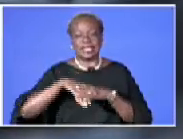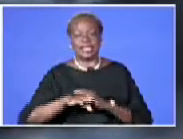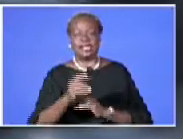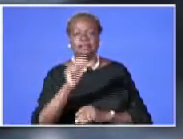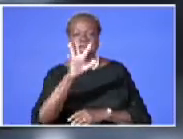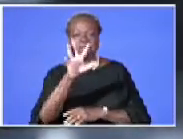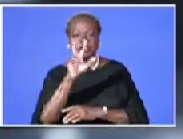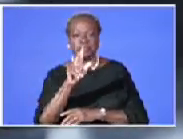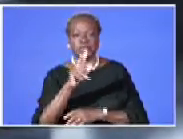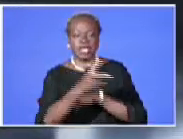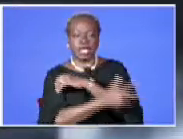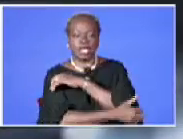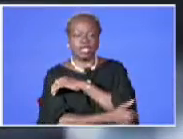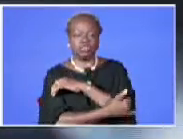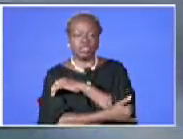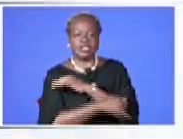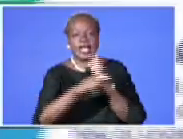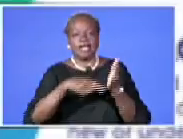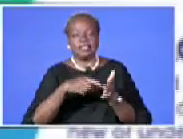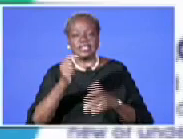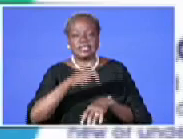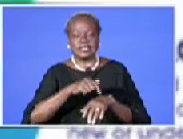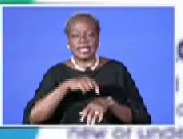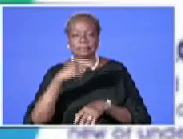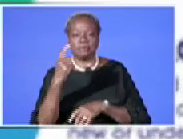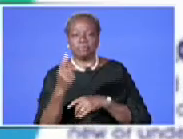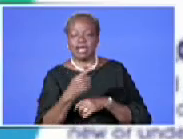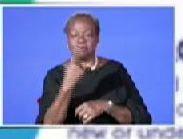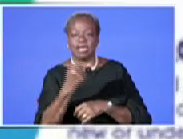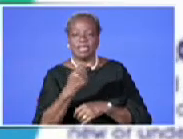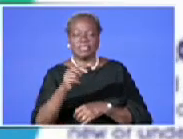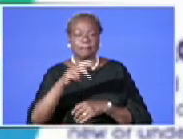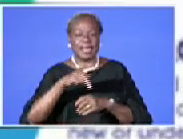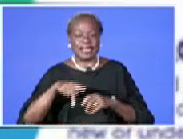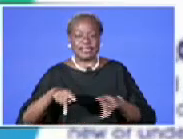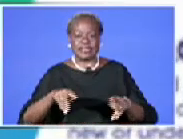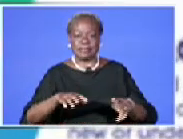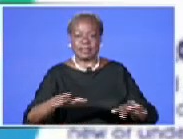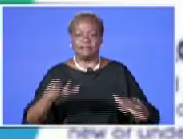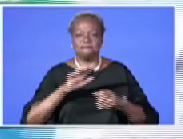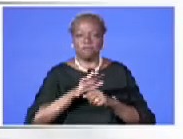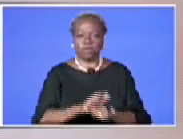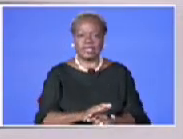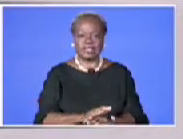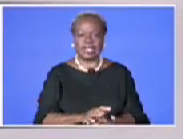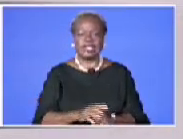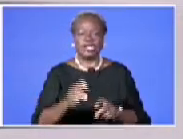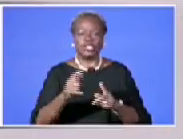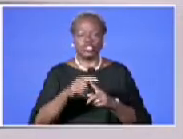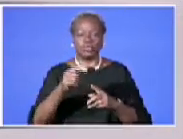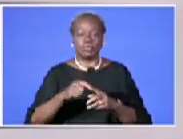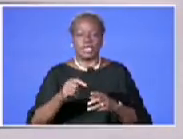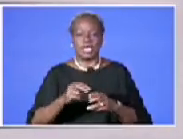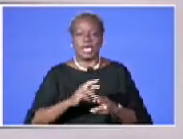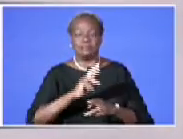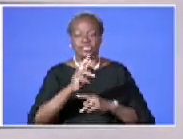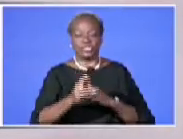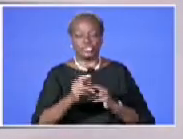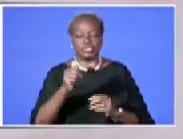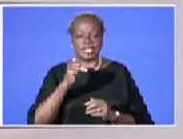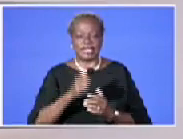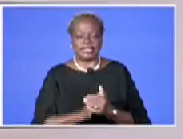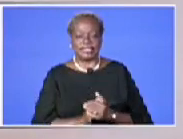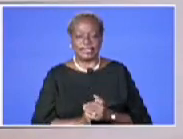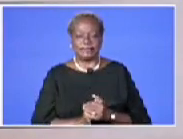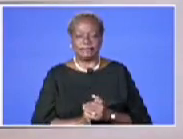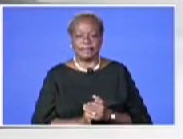53 countries. This time around, the pandemic has forced that campaign to be adjusted. Dr. de Gorville notes that the Bahamas has always